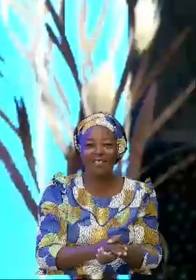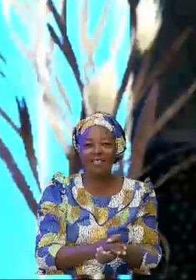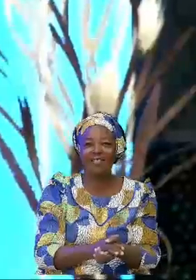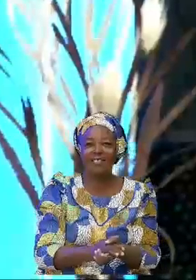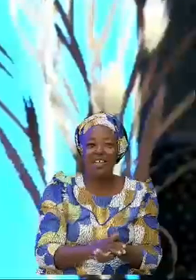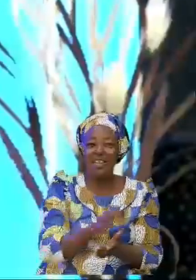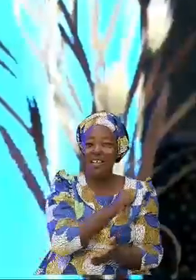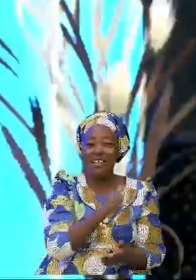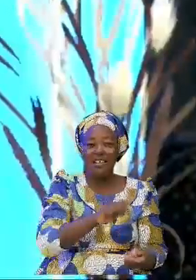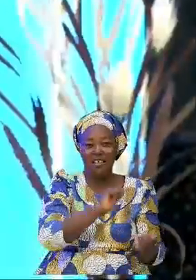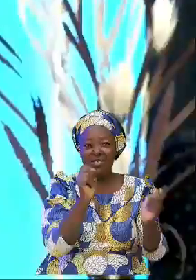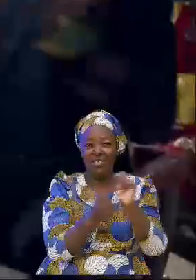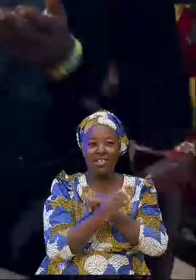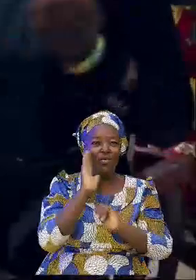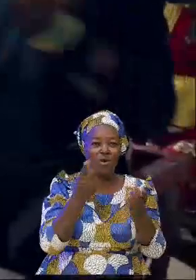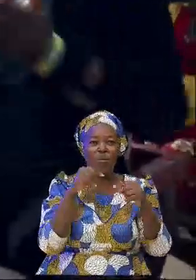and wife.